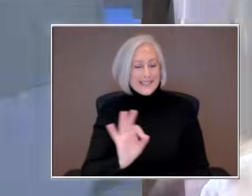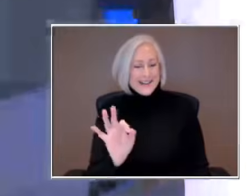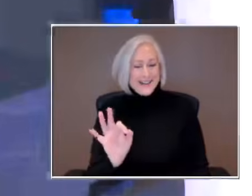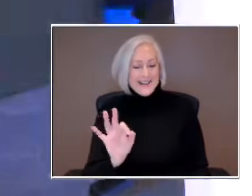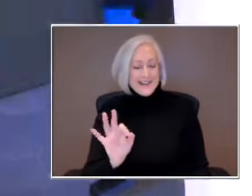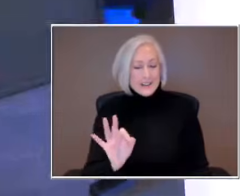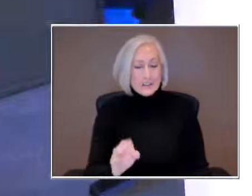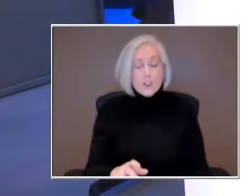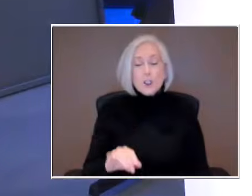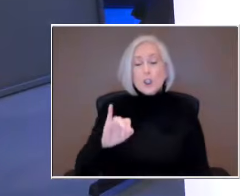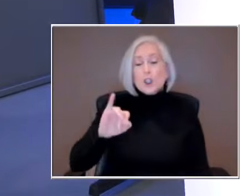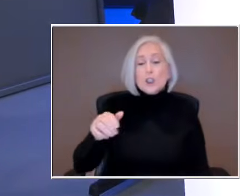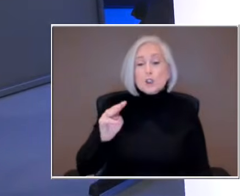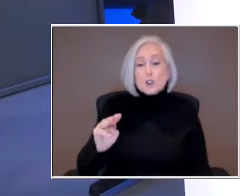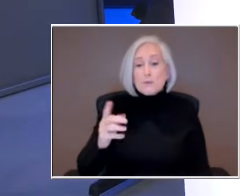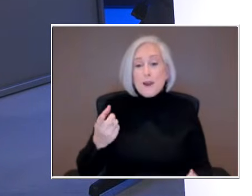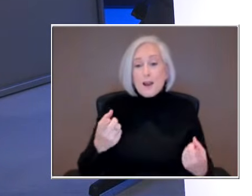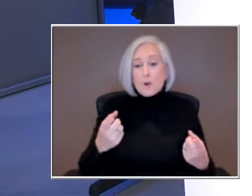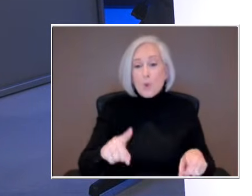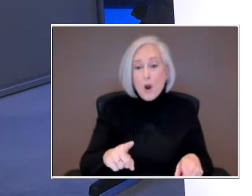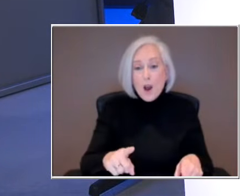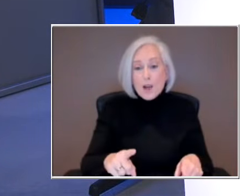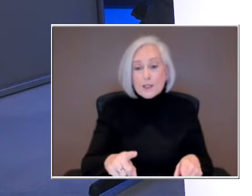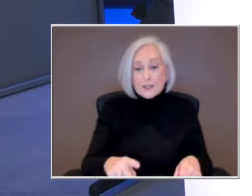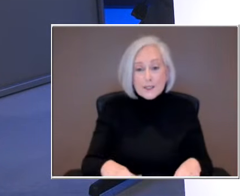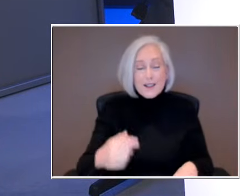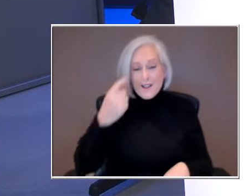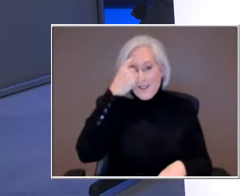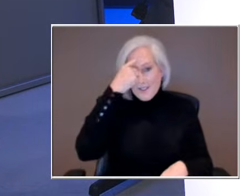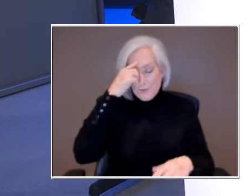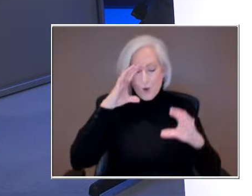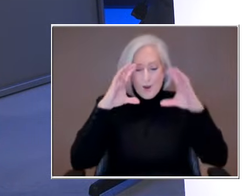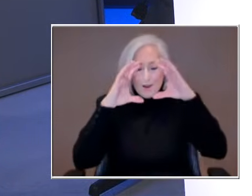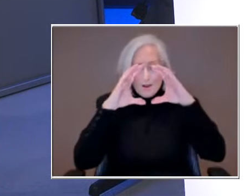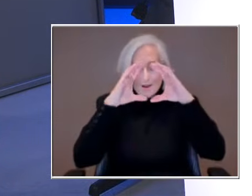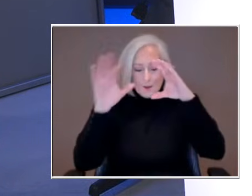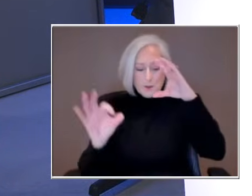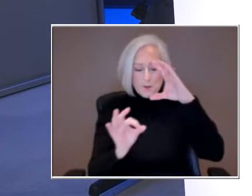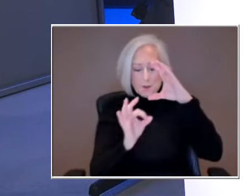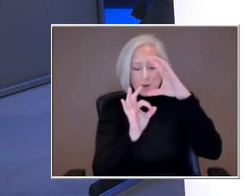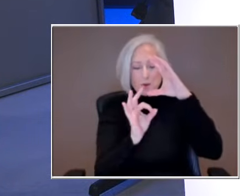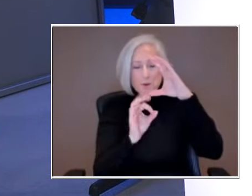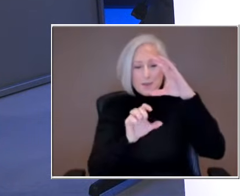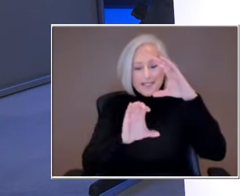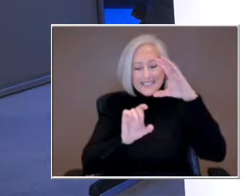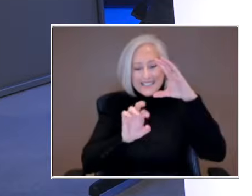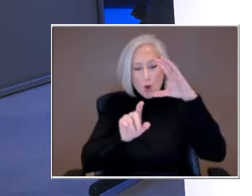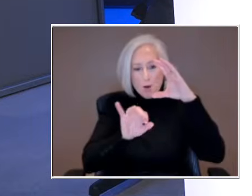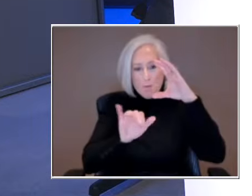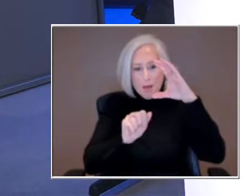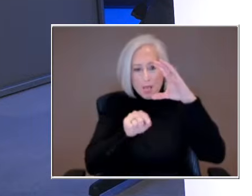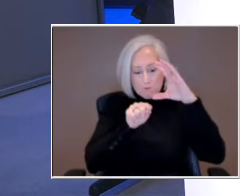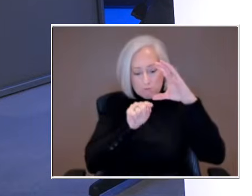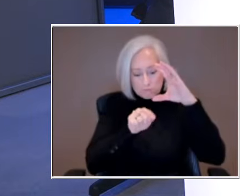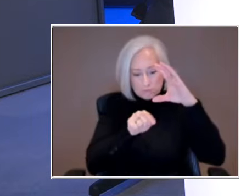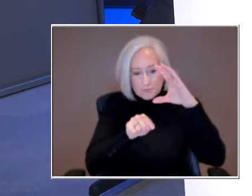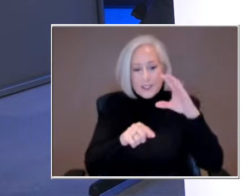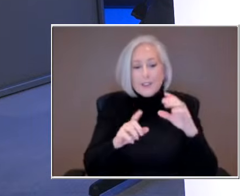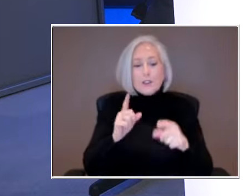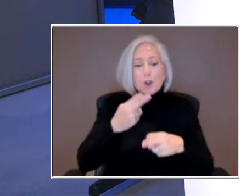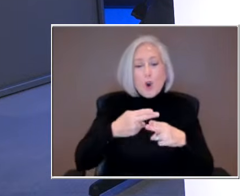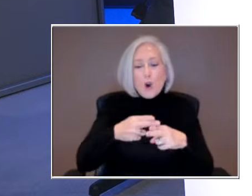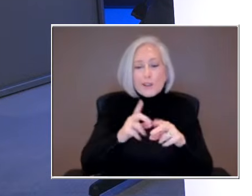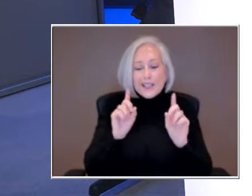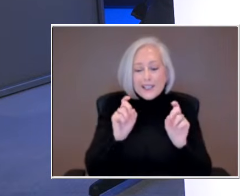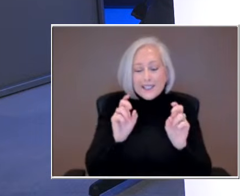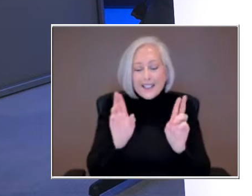cancer then spread to the cerebellum, which is sometimes called the little brain. Why is the cerebellum called that? And can you point for again, our